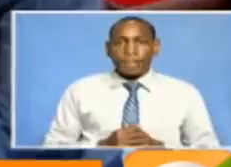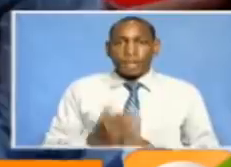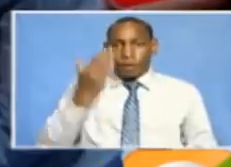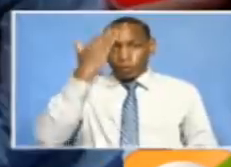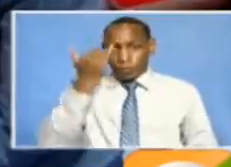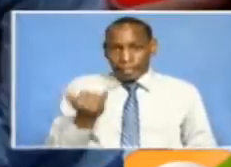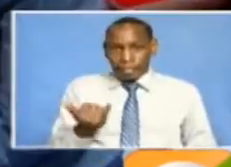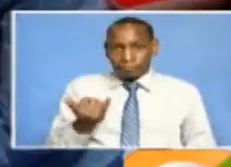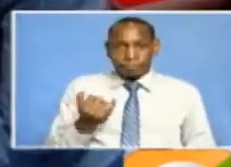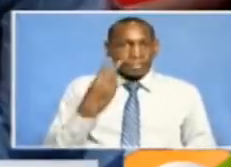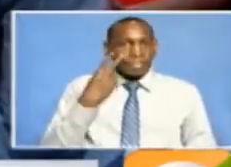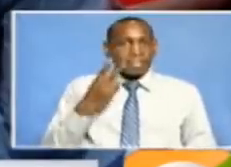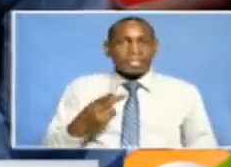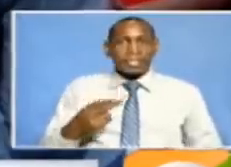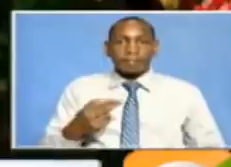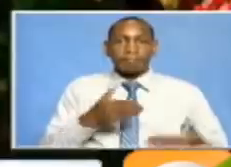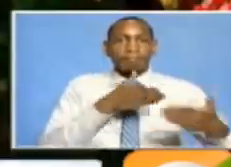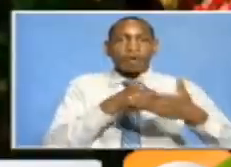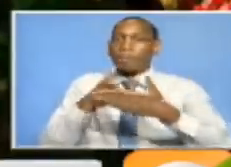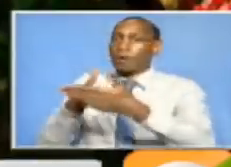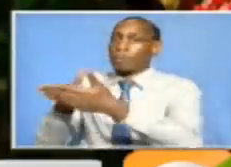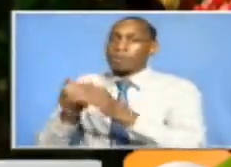Because they don't see barriers